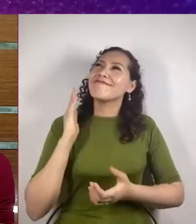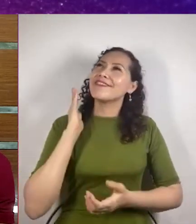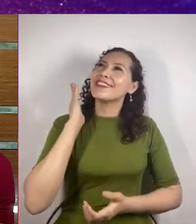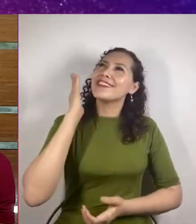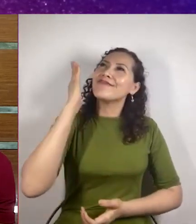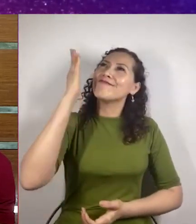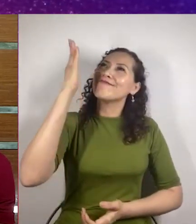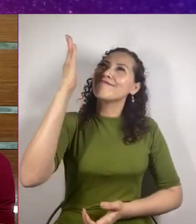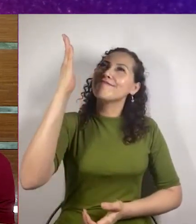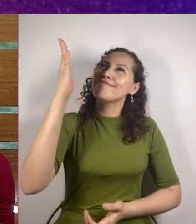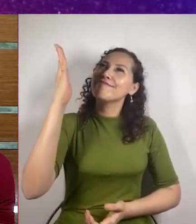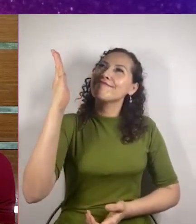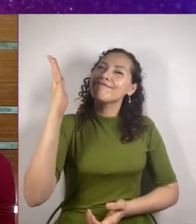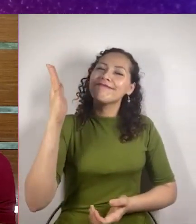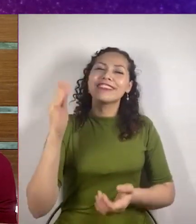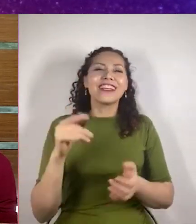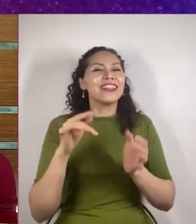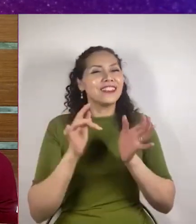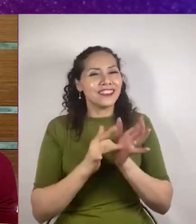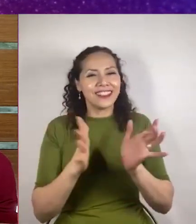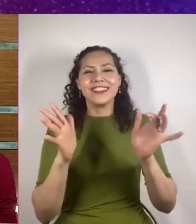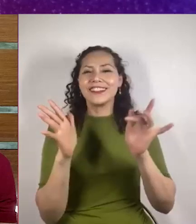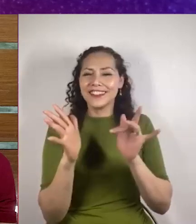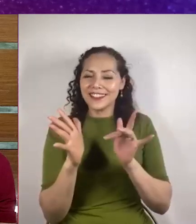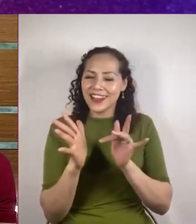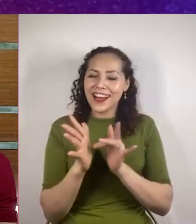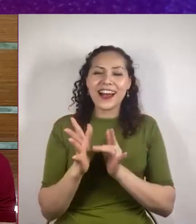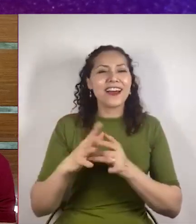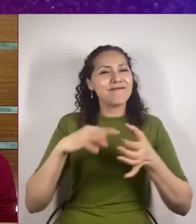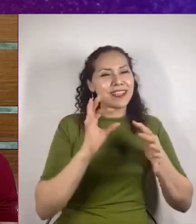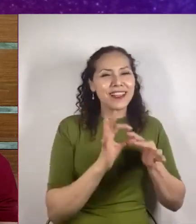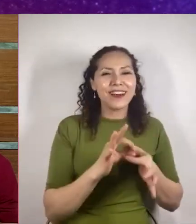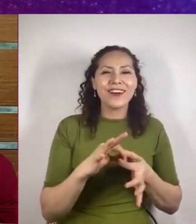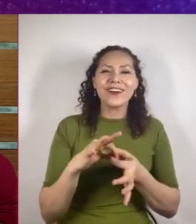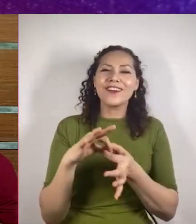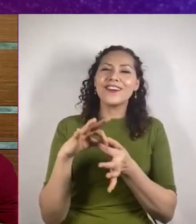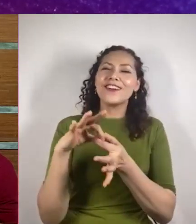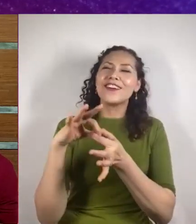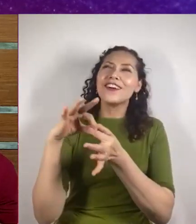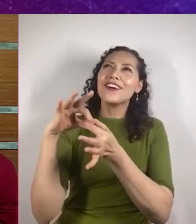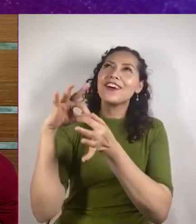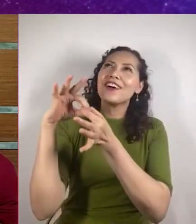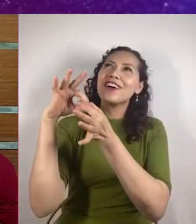believe in you, and Jesus, I